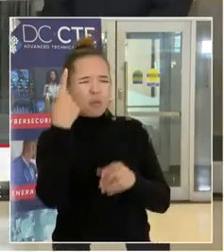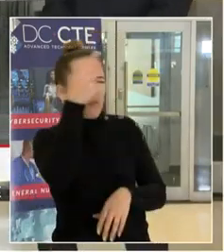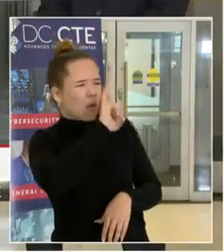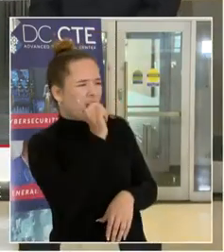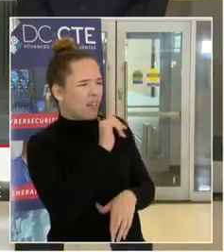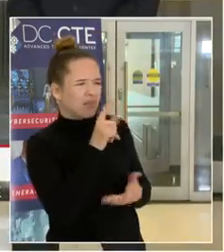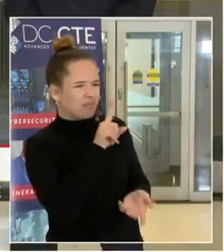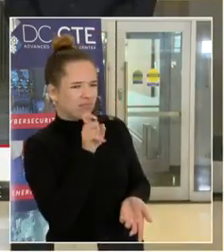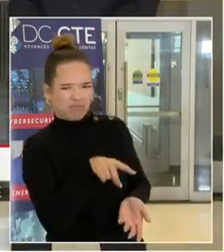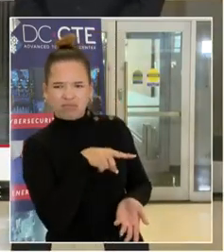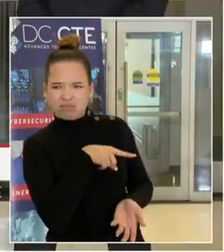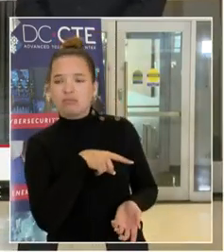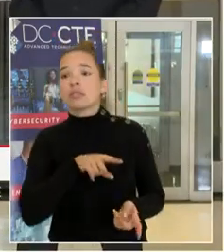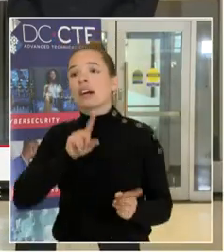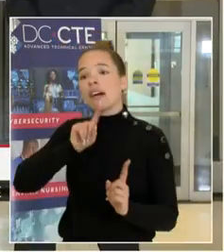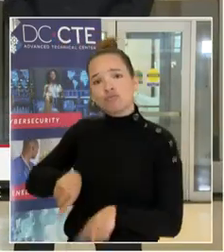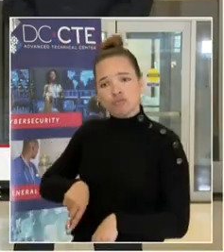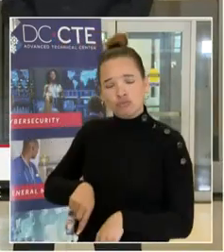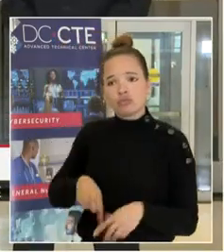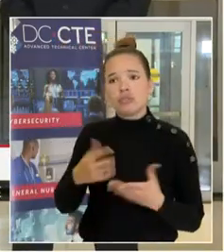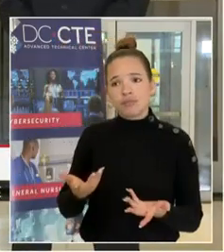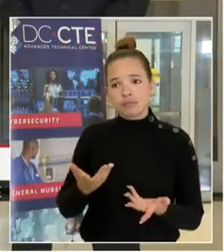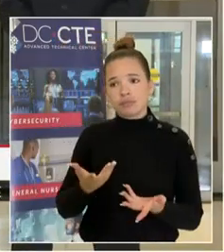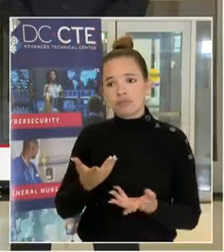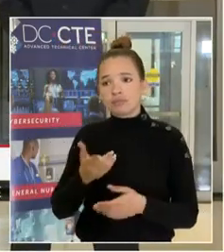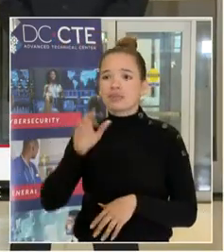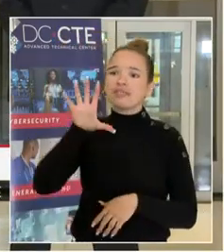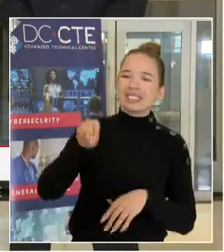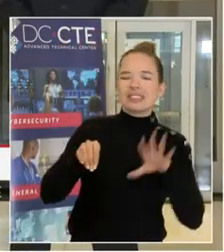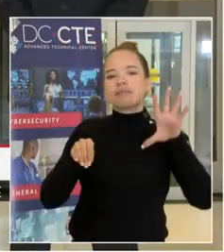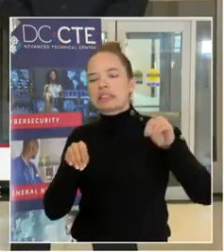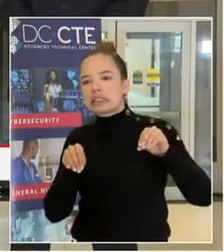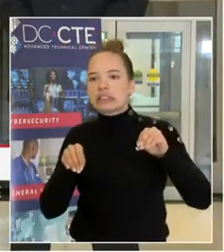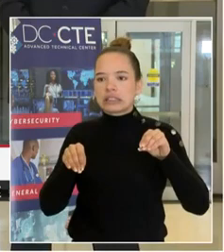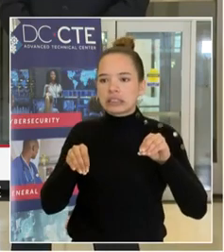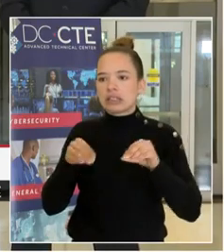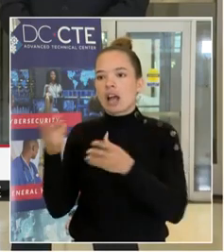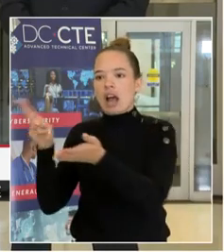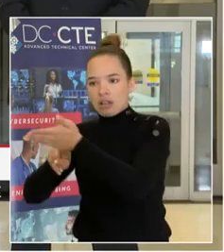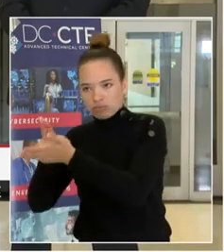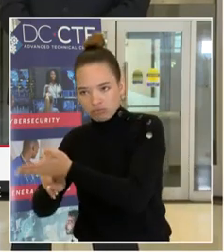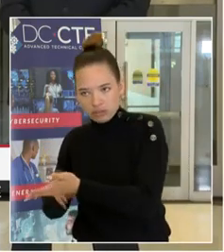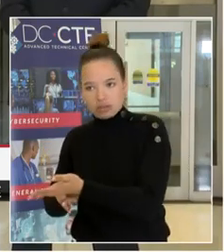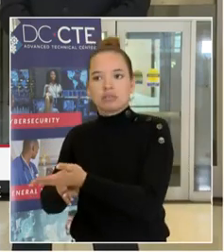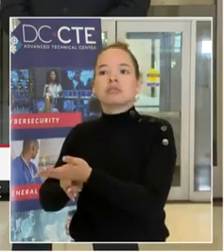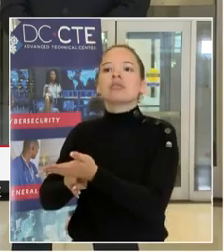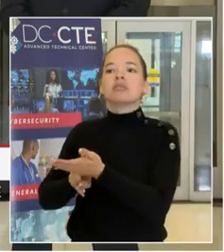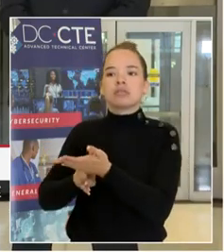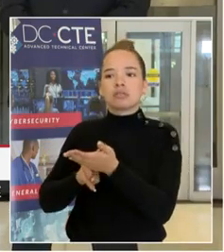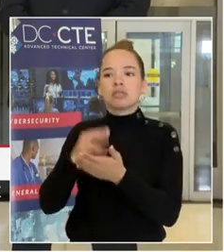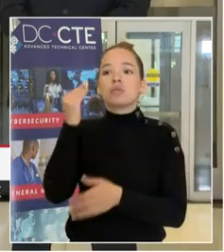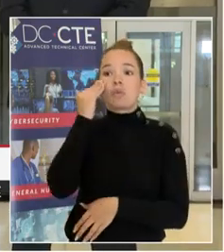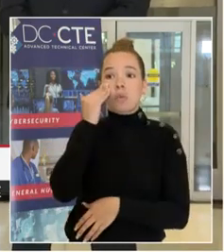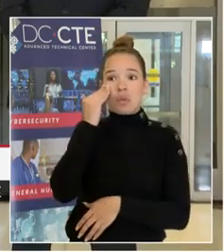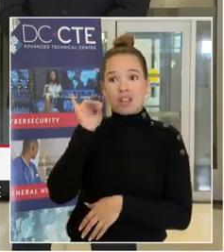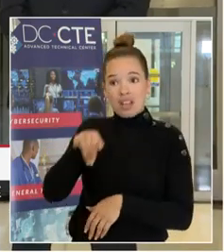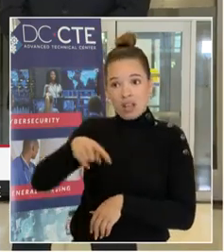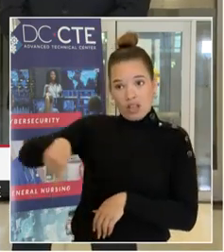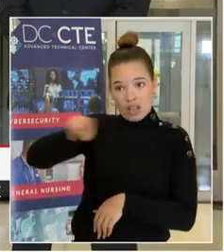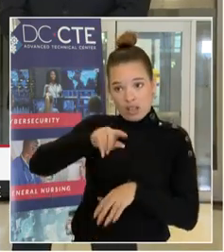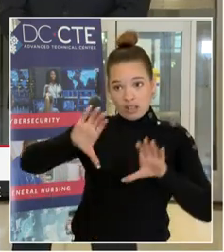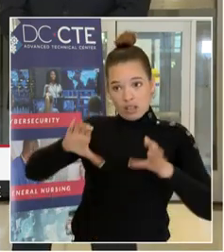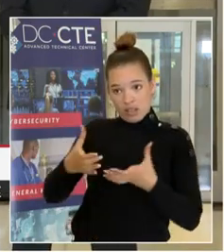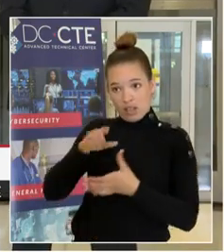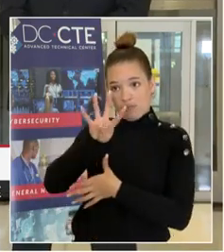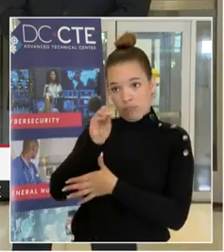So we are about 50-50 split in terms of enrollment, and we do know that 40% of our students are from Ward 7 and